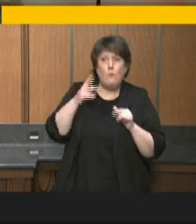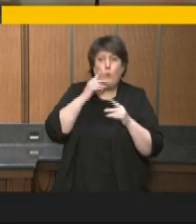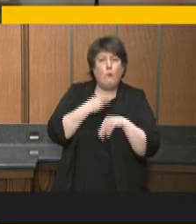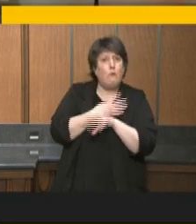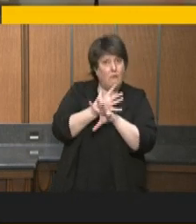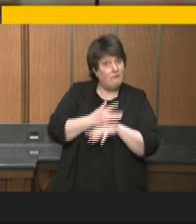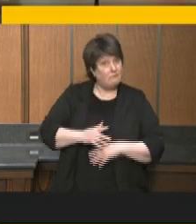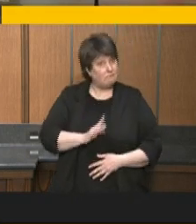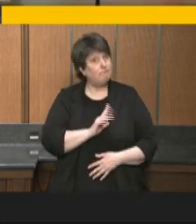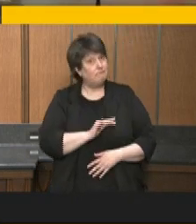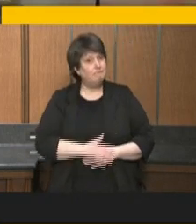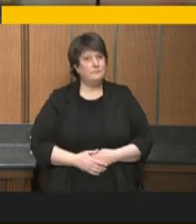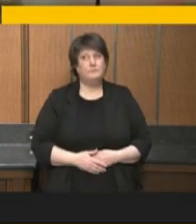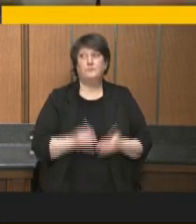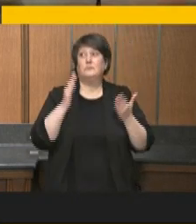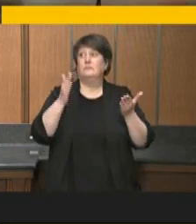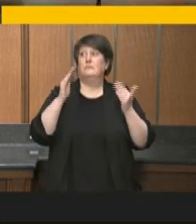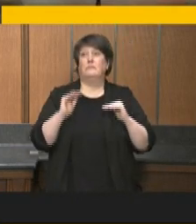next question over the phone.